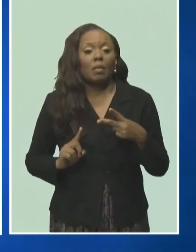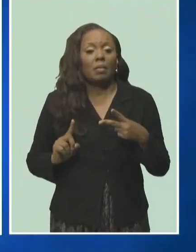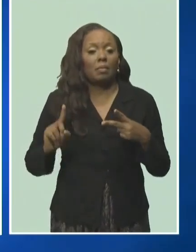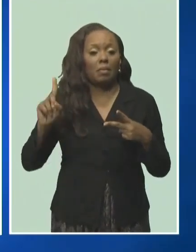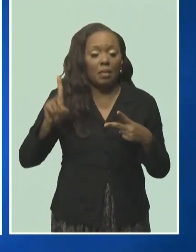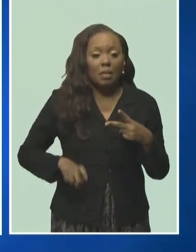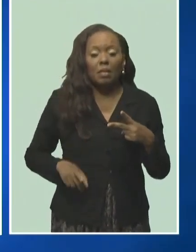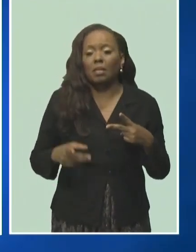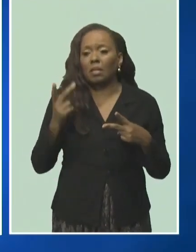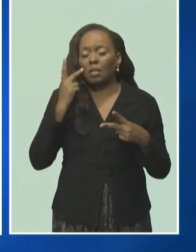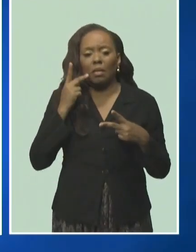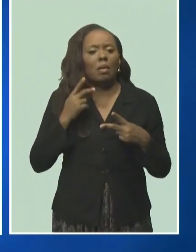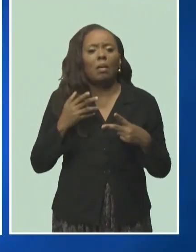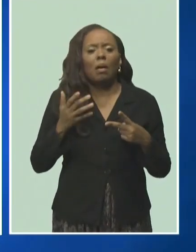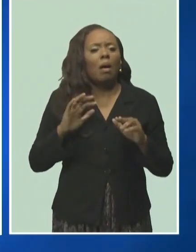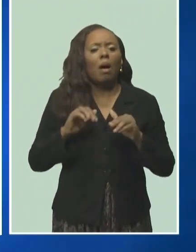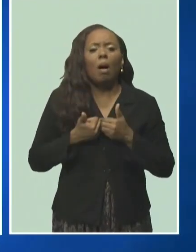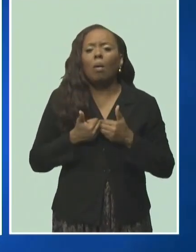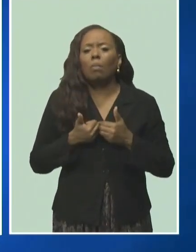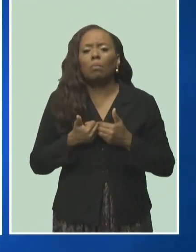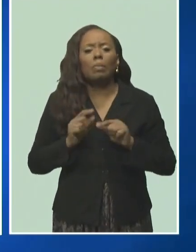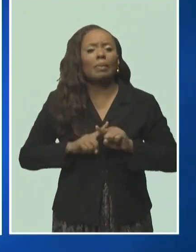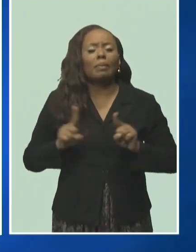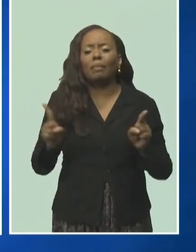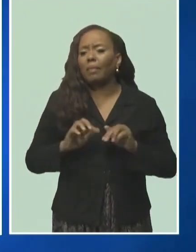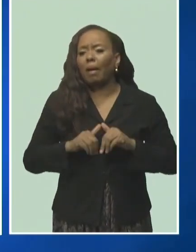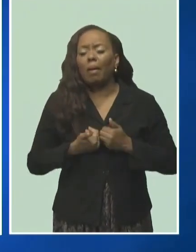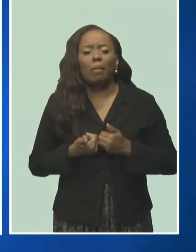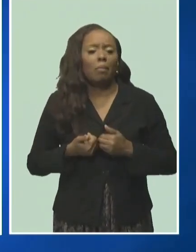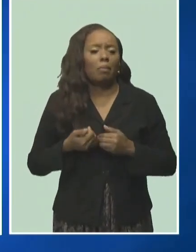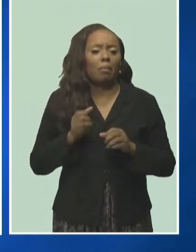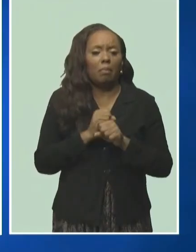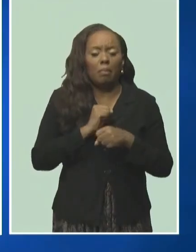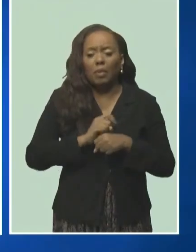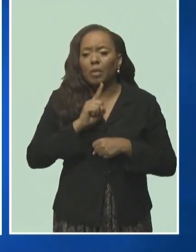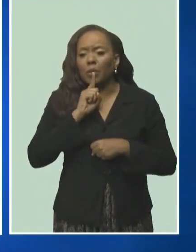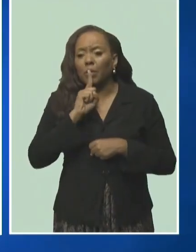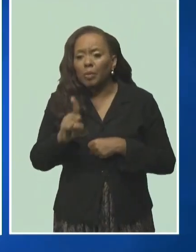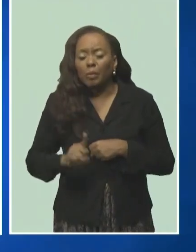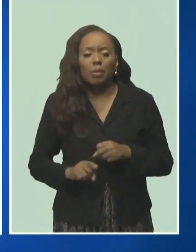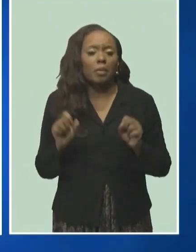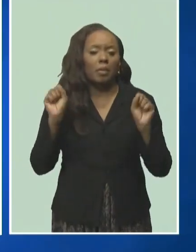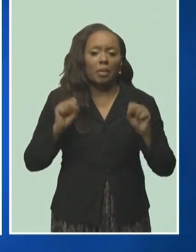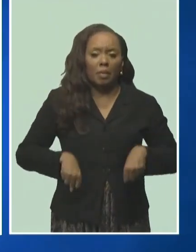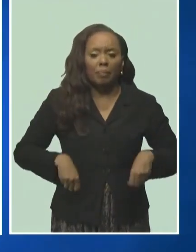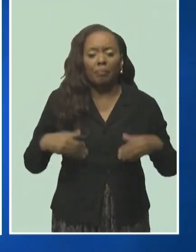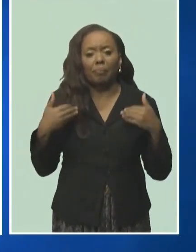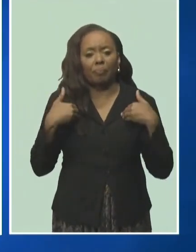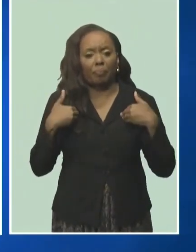at what we can do differently to ensure that we can create a viable